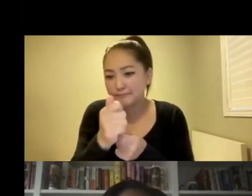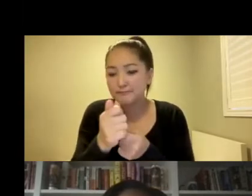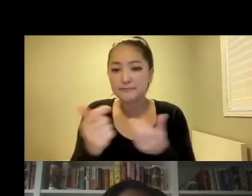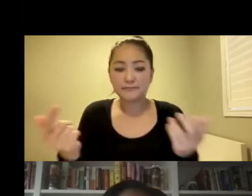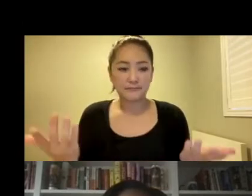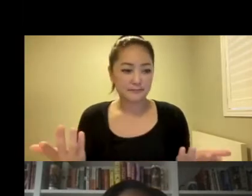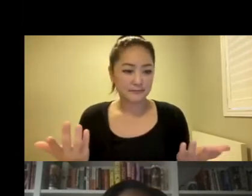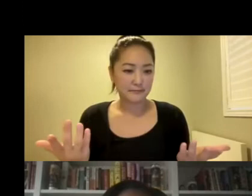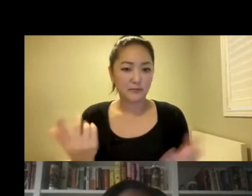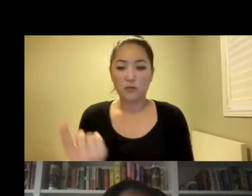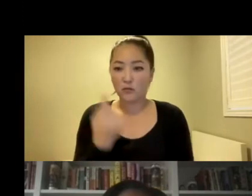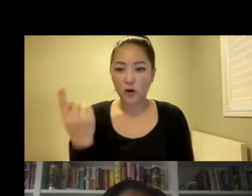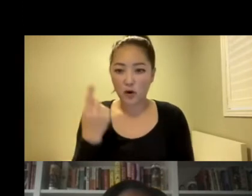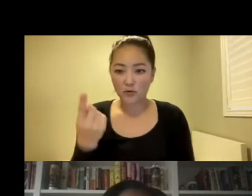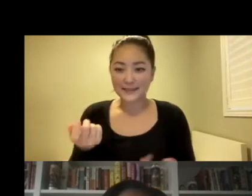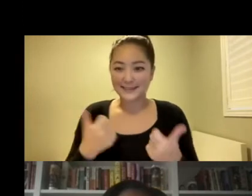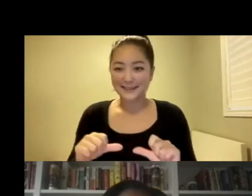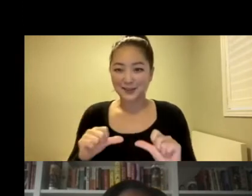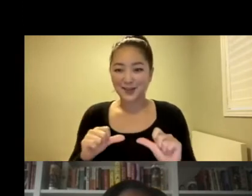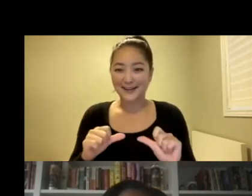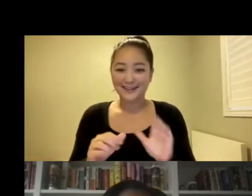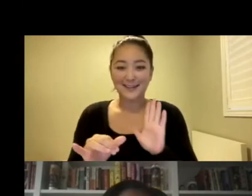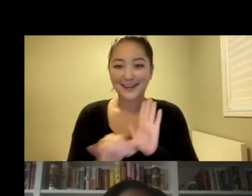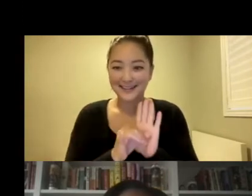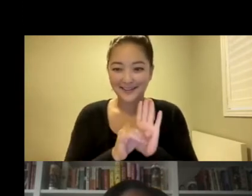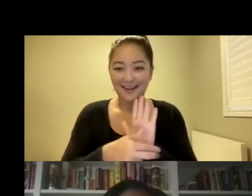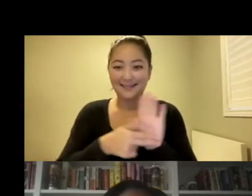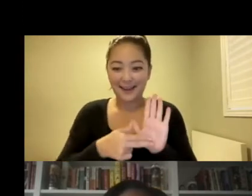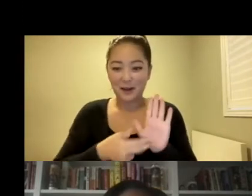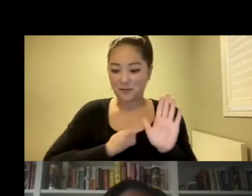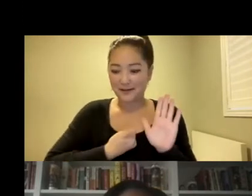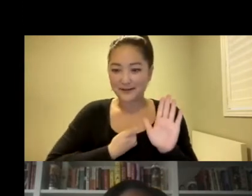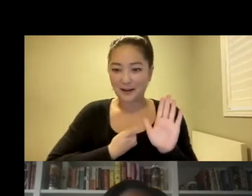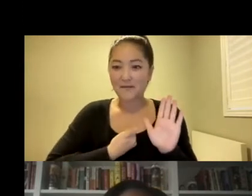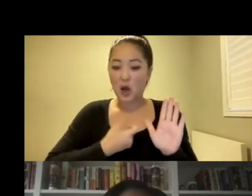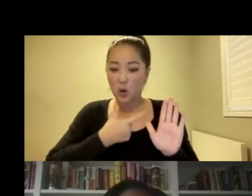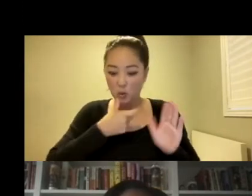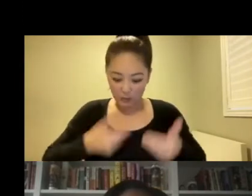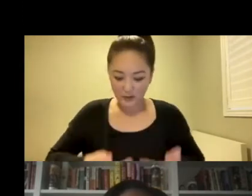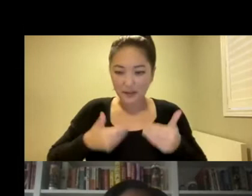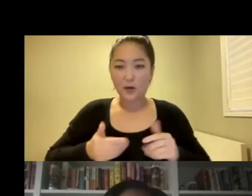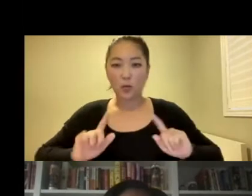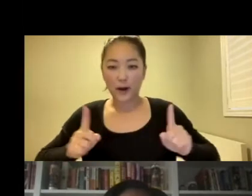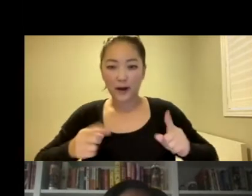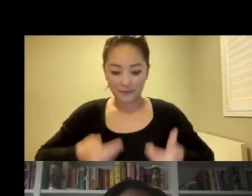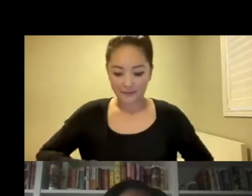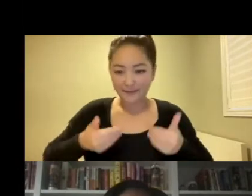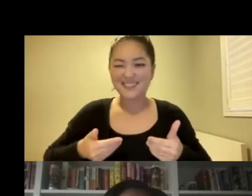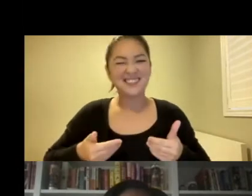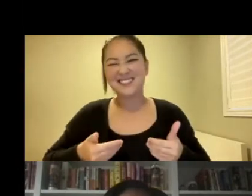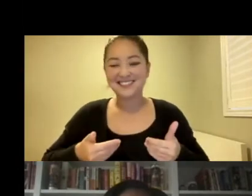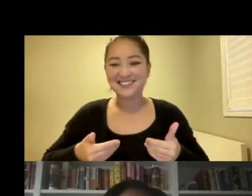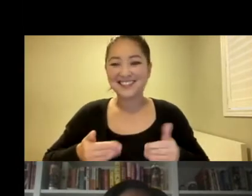to place ourselves, right? Like, where are you? Who are you? And it's interesting because that's kind of like